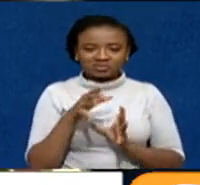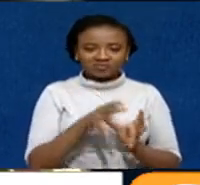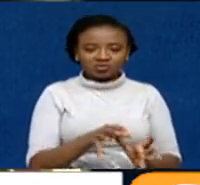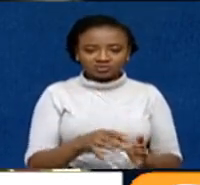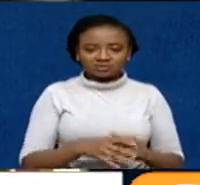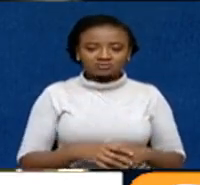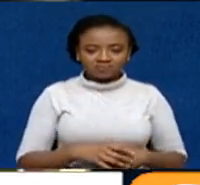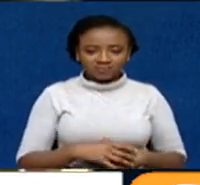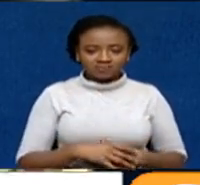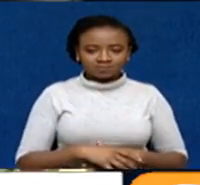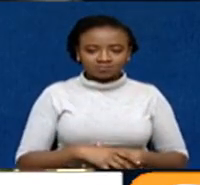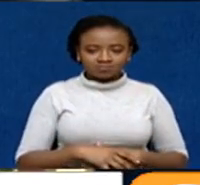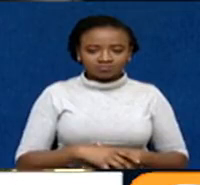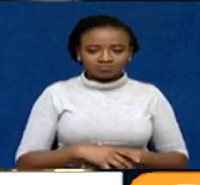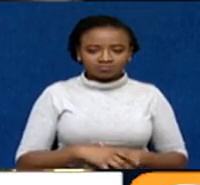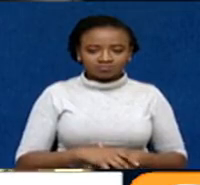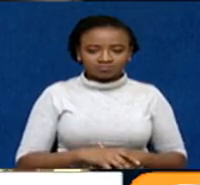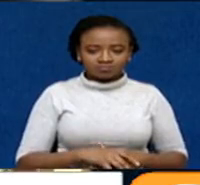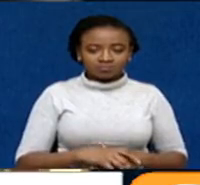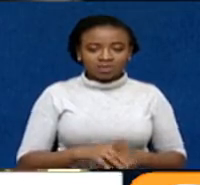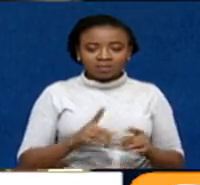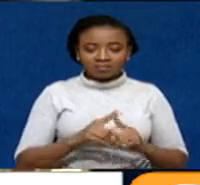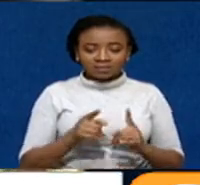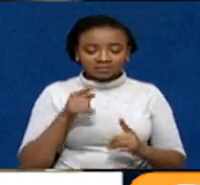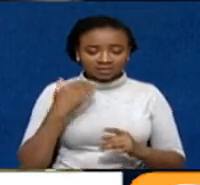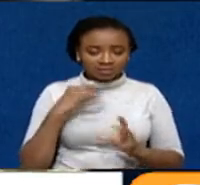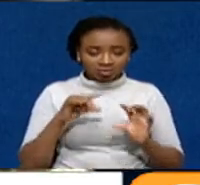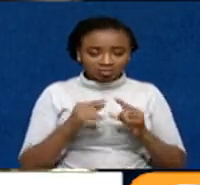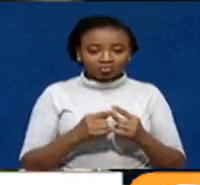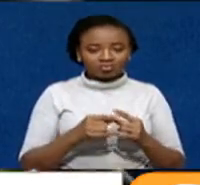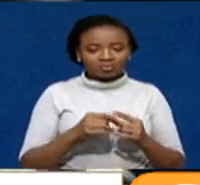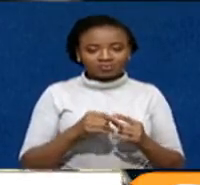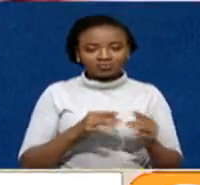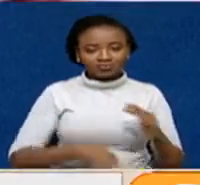So wanaondoka ukijaribu kukick, but getting out, eventually they will.